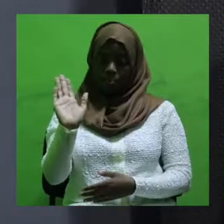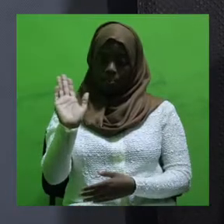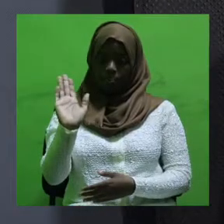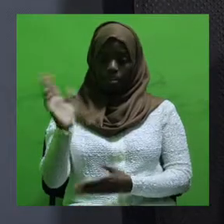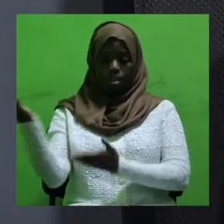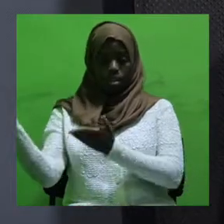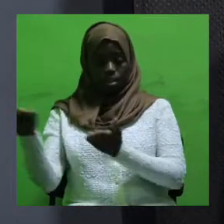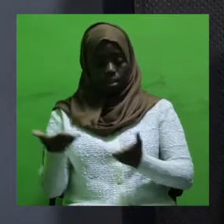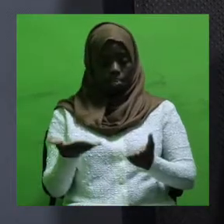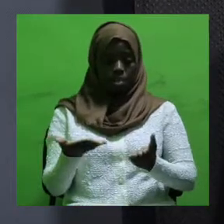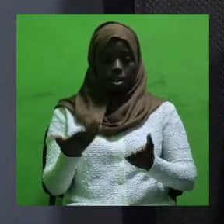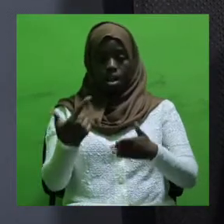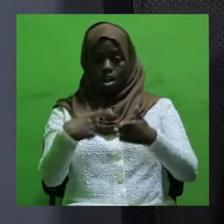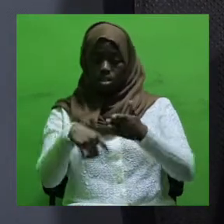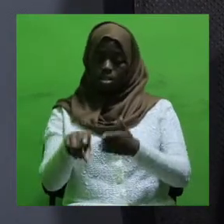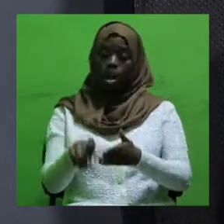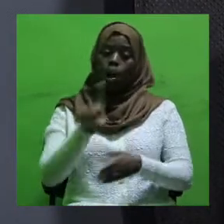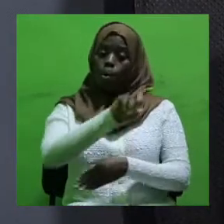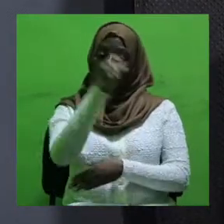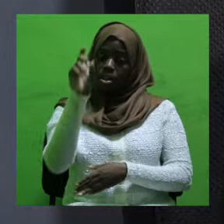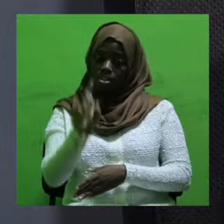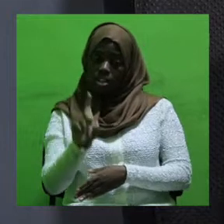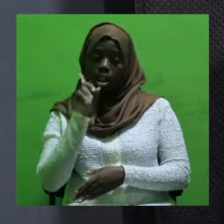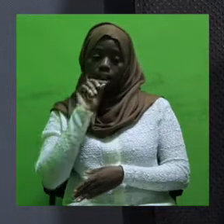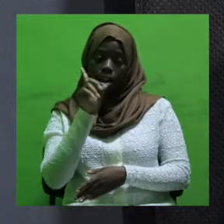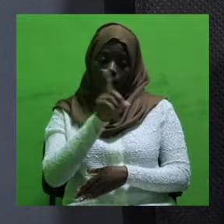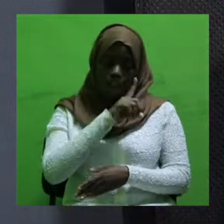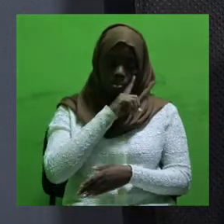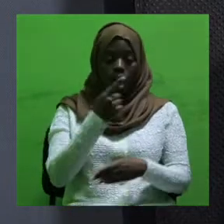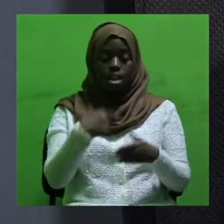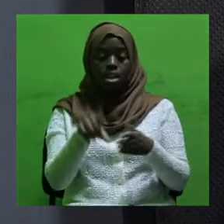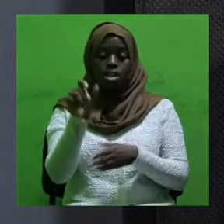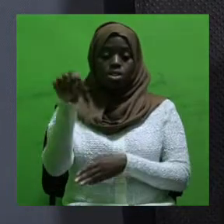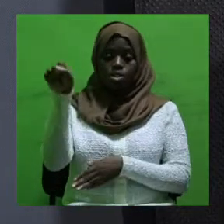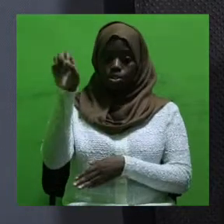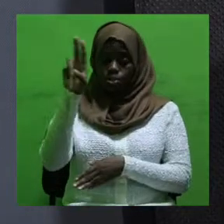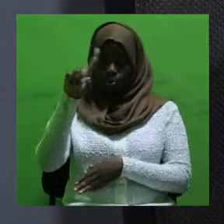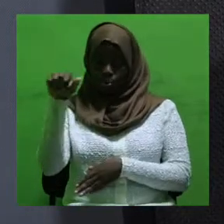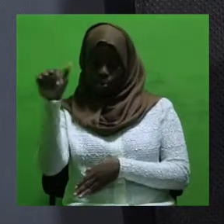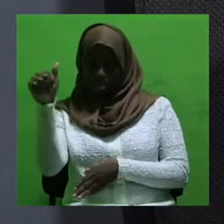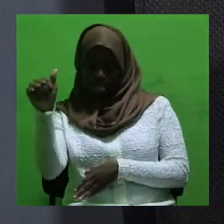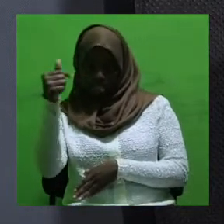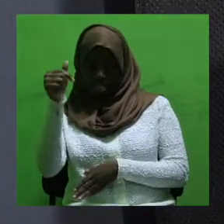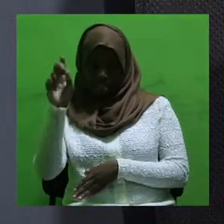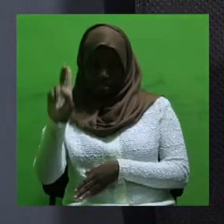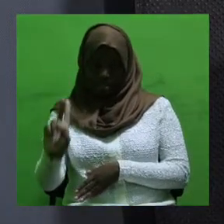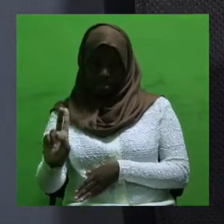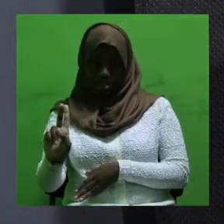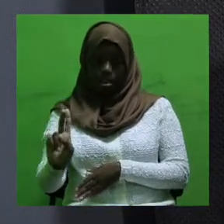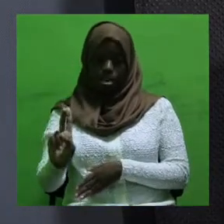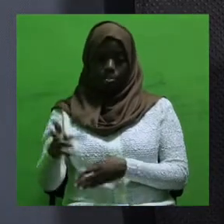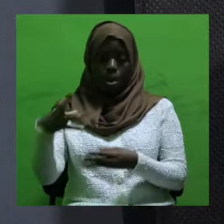Hello and welcome to this question and answer session brought to you here on SUZA